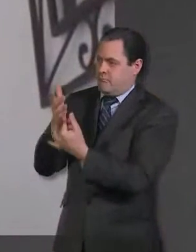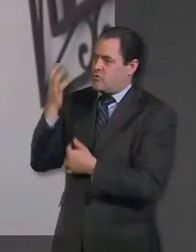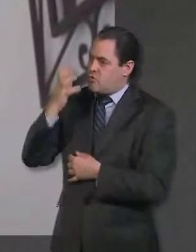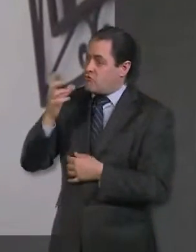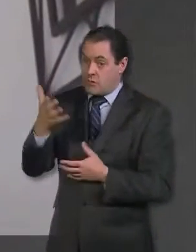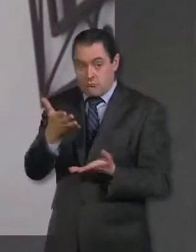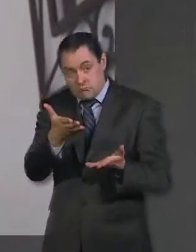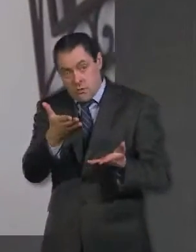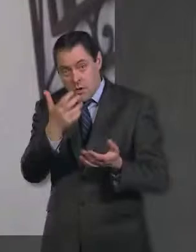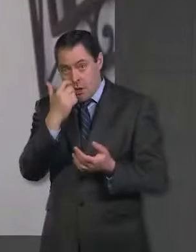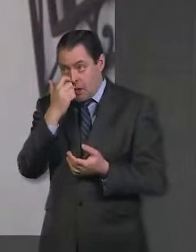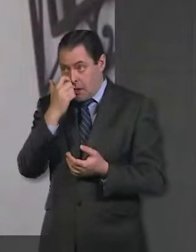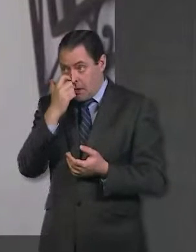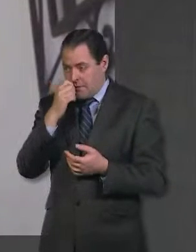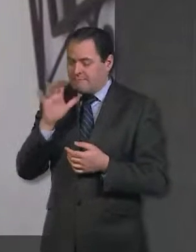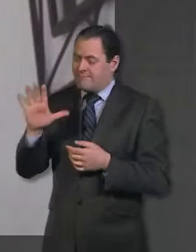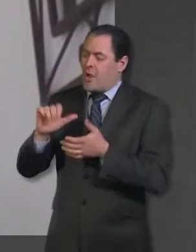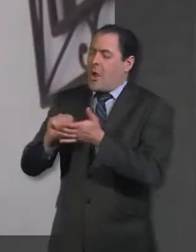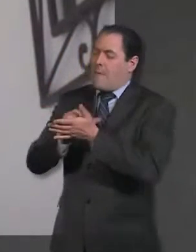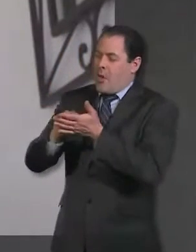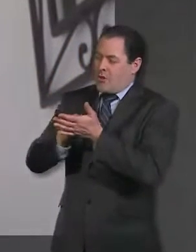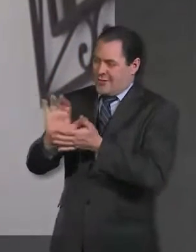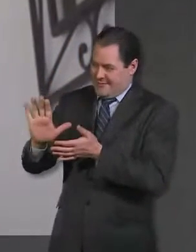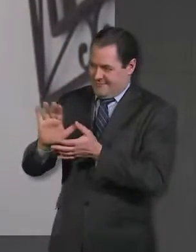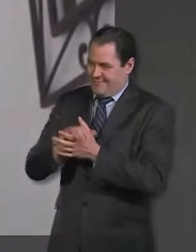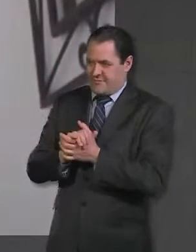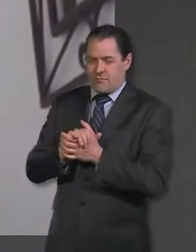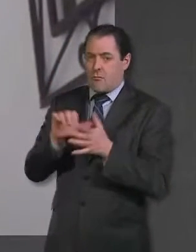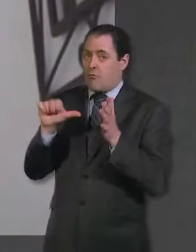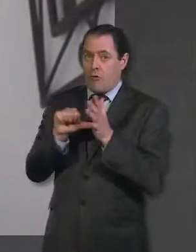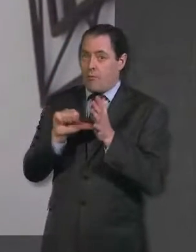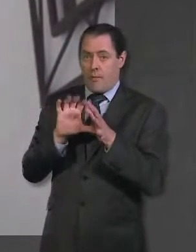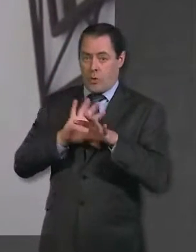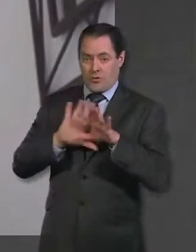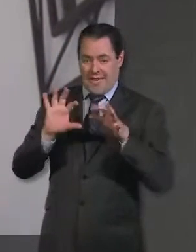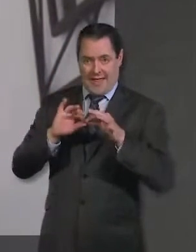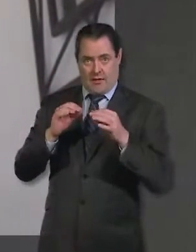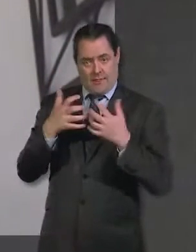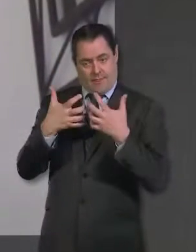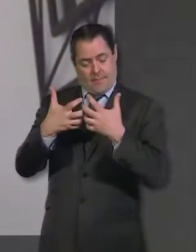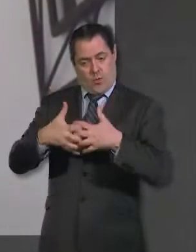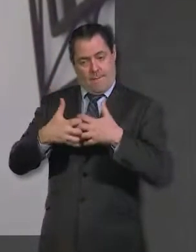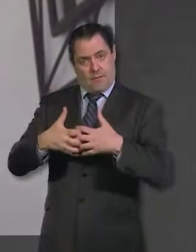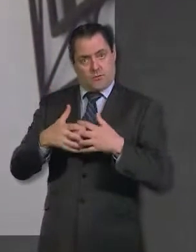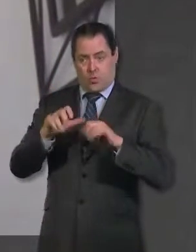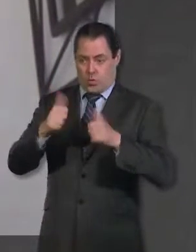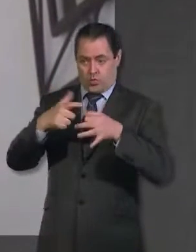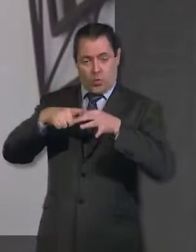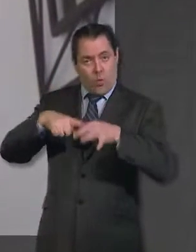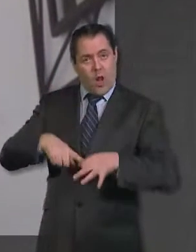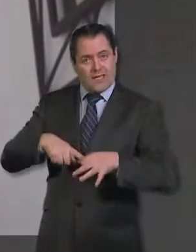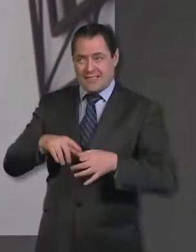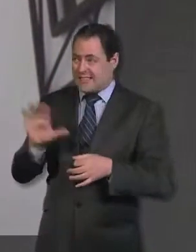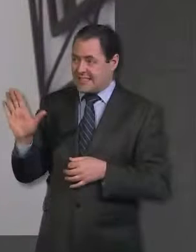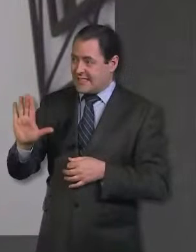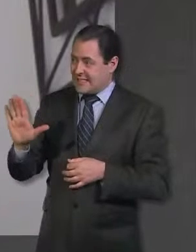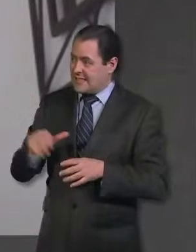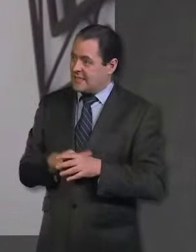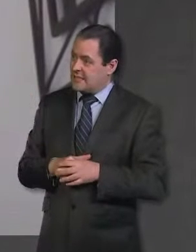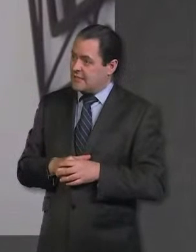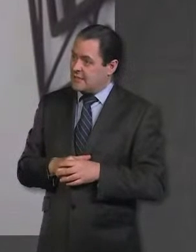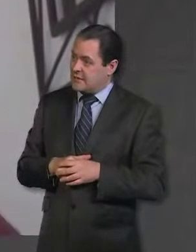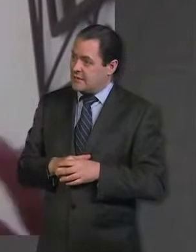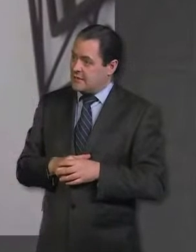Apologies. The problem here wasn't so much the kit that was of adequate quality. It was the delay in